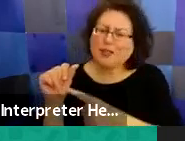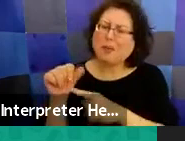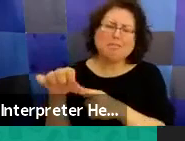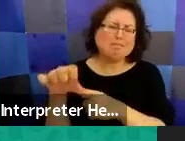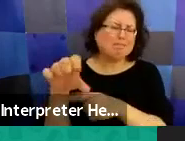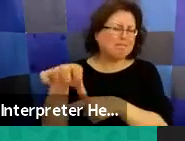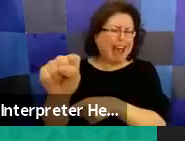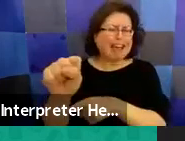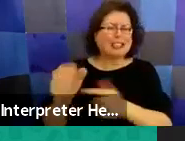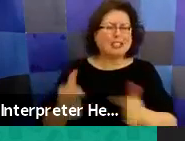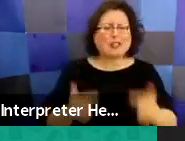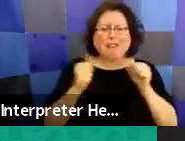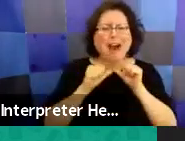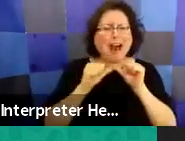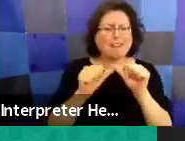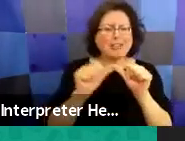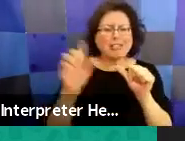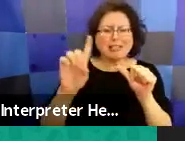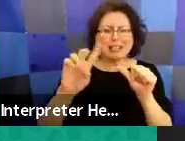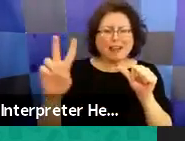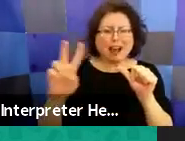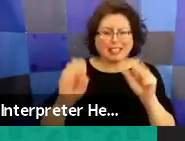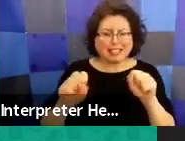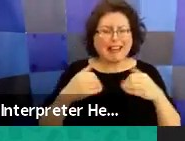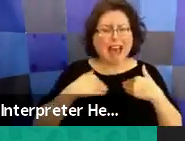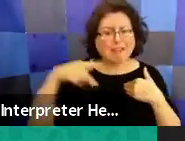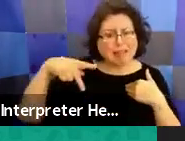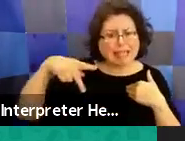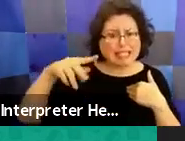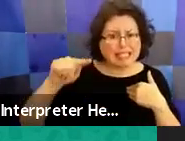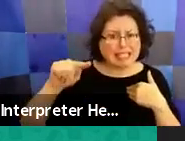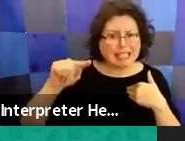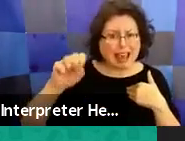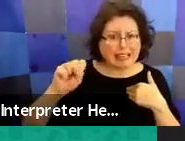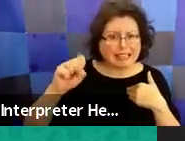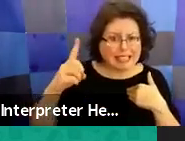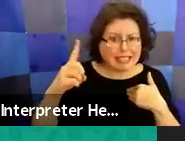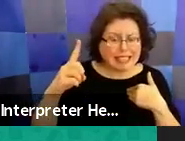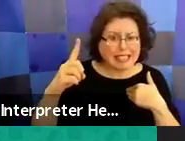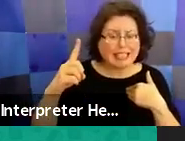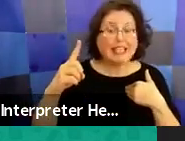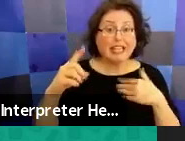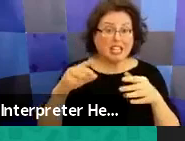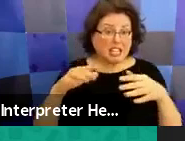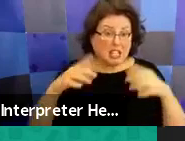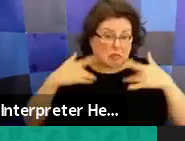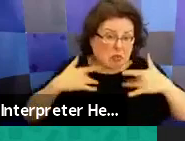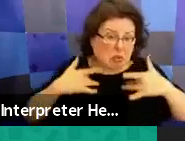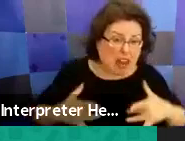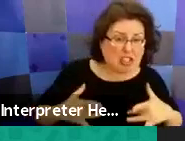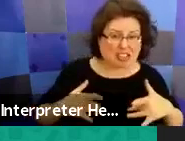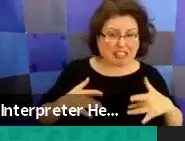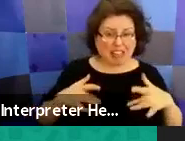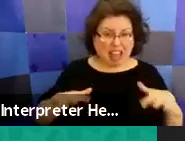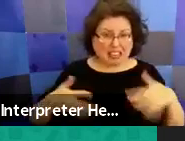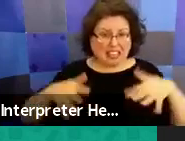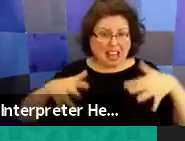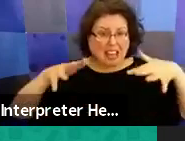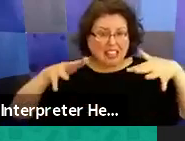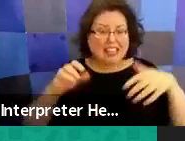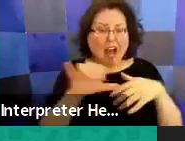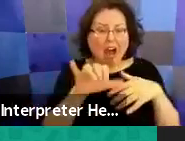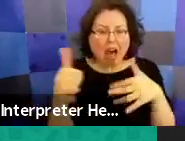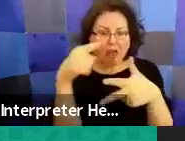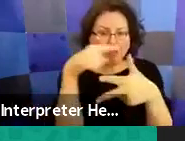domestic violence can have post-traumatic stress syndrome, depression, anxiety, and other diagnoses that